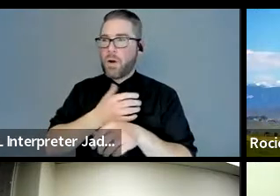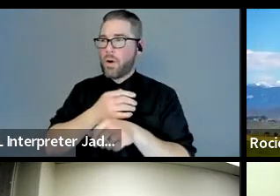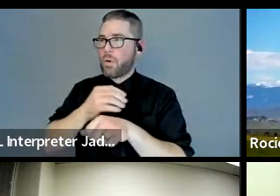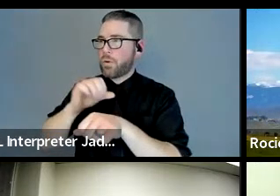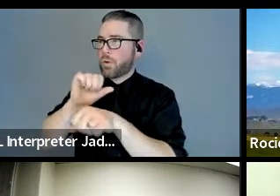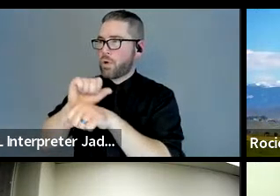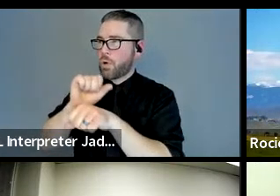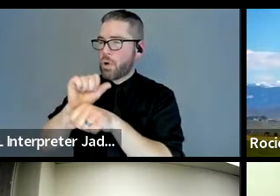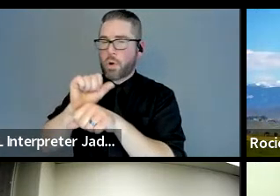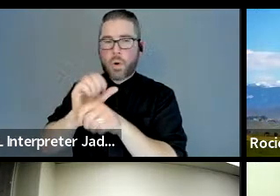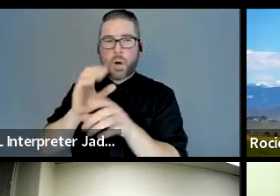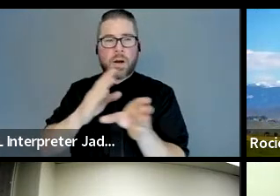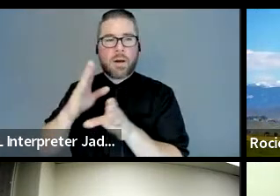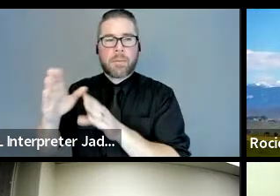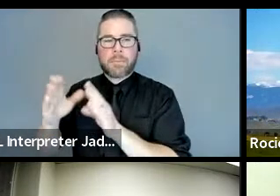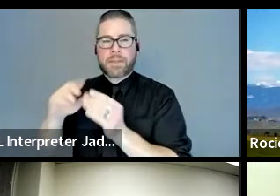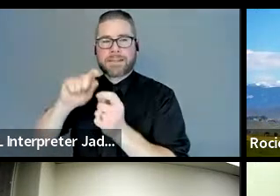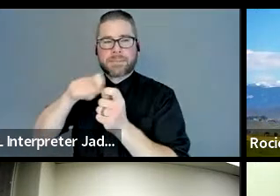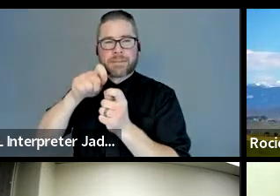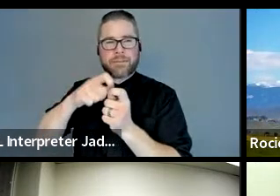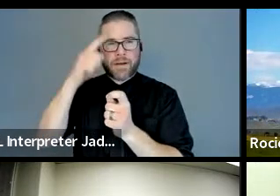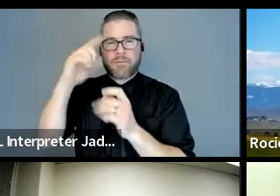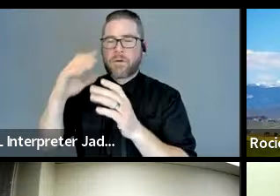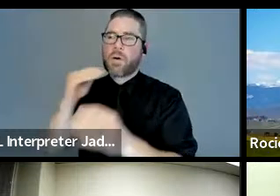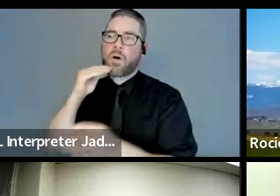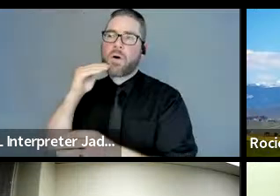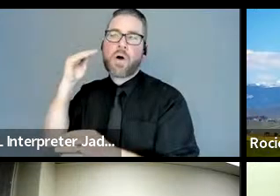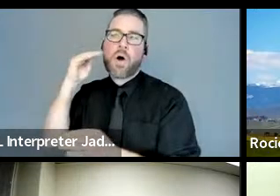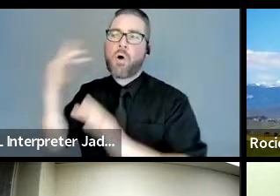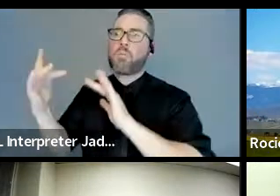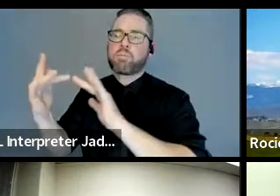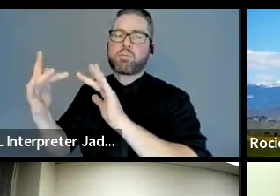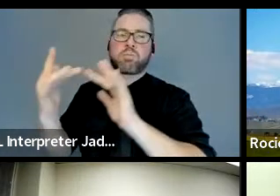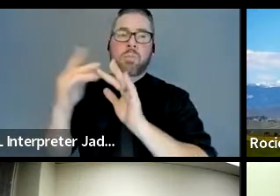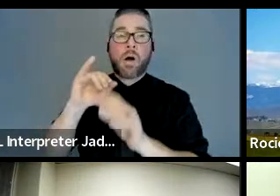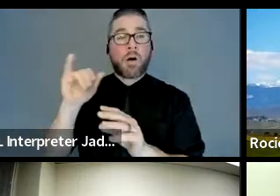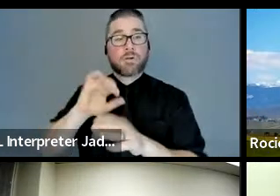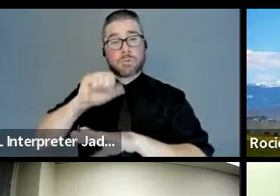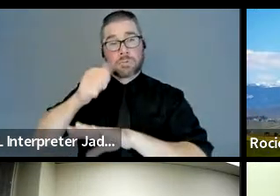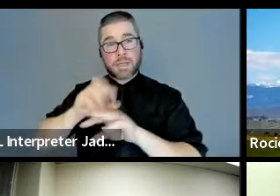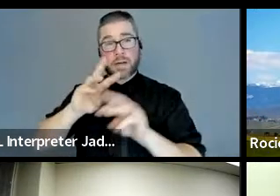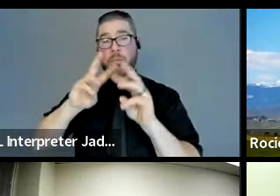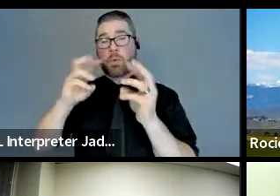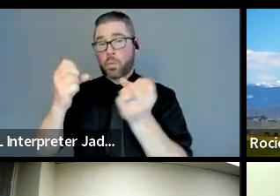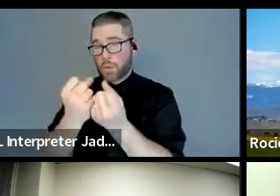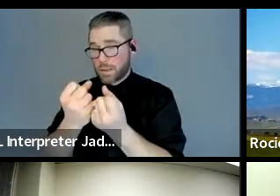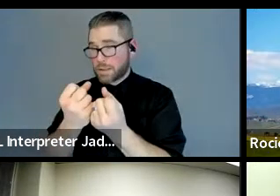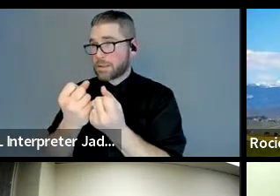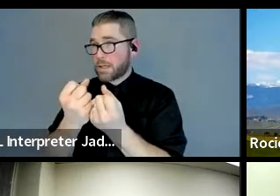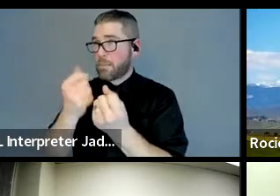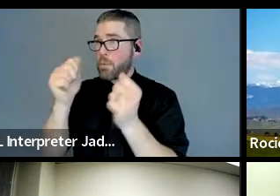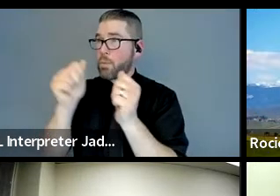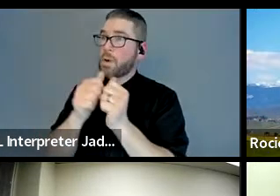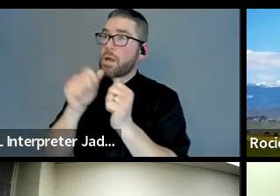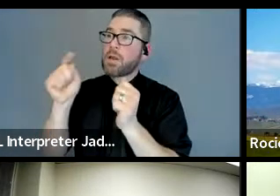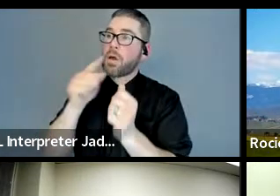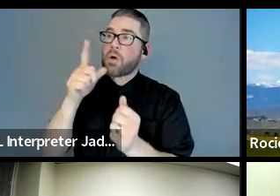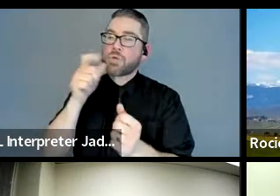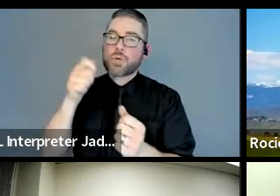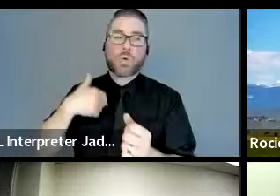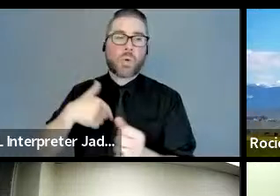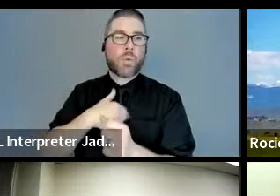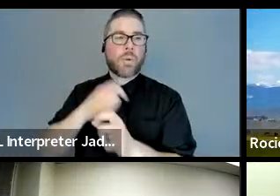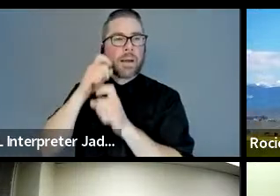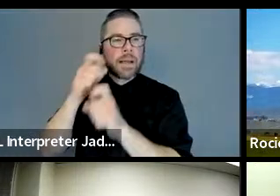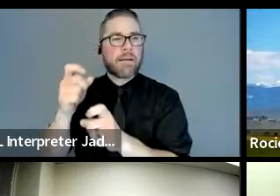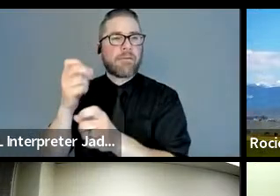and doing workshops with recipients of our free trees. That is the focus of the urban